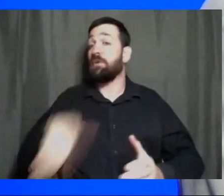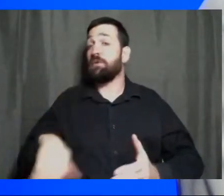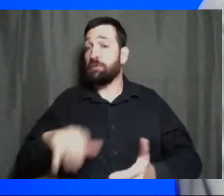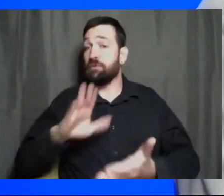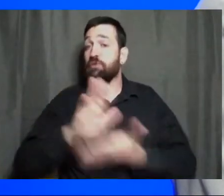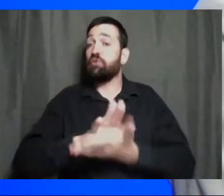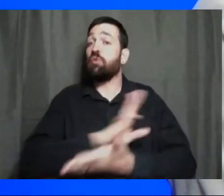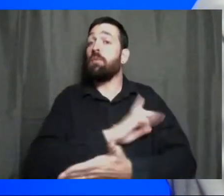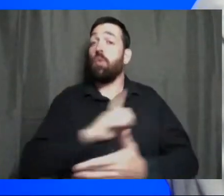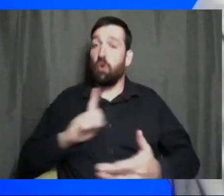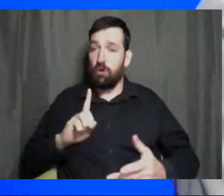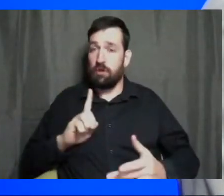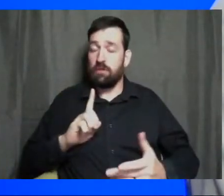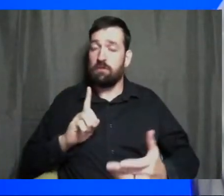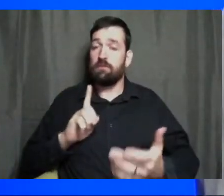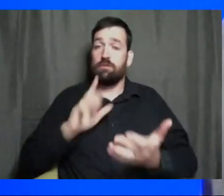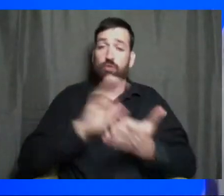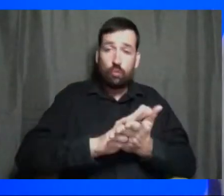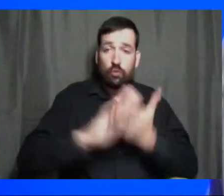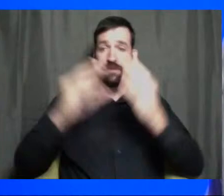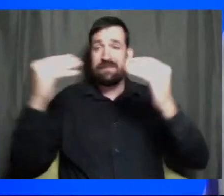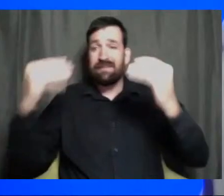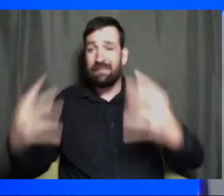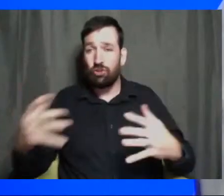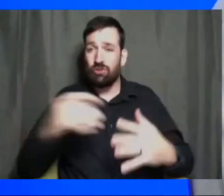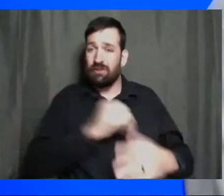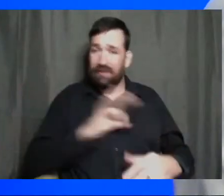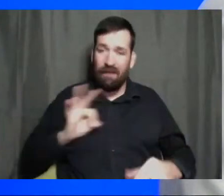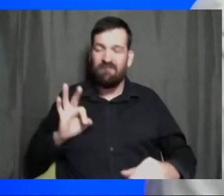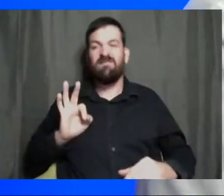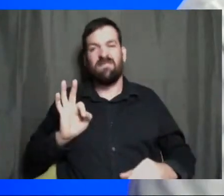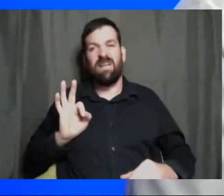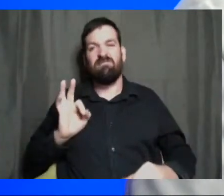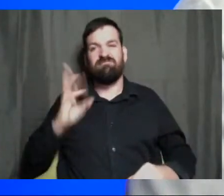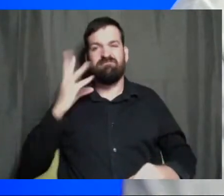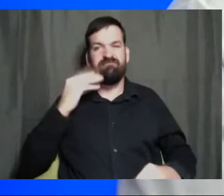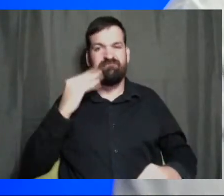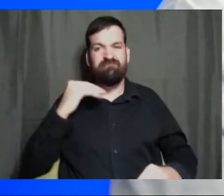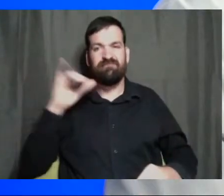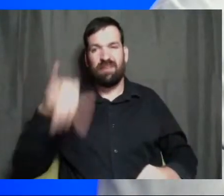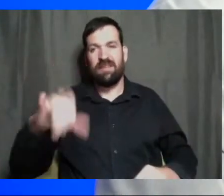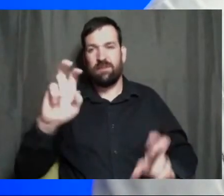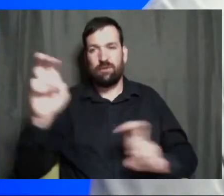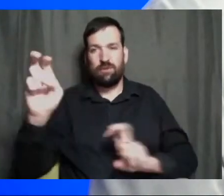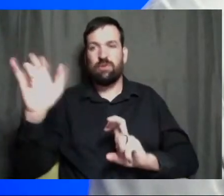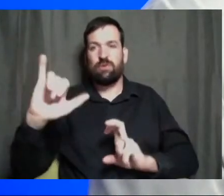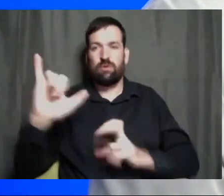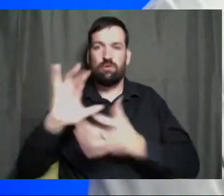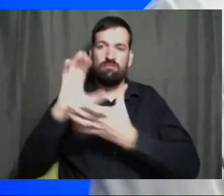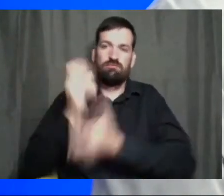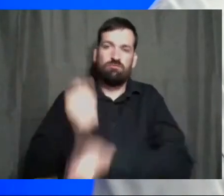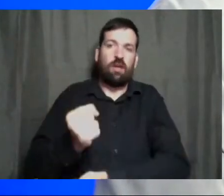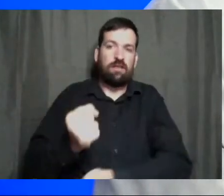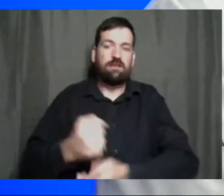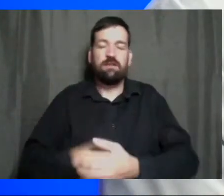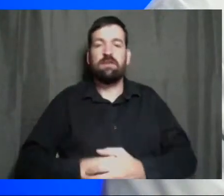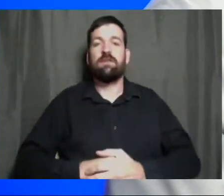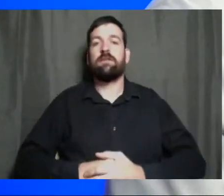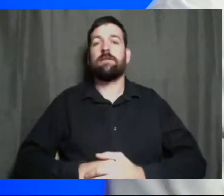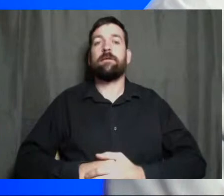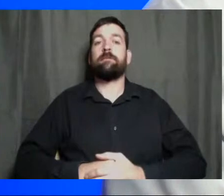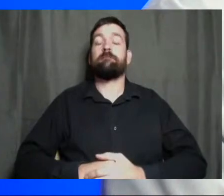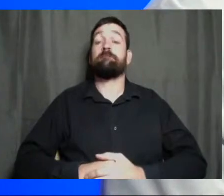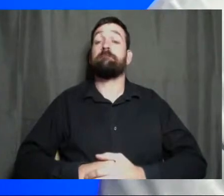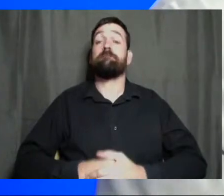and schools and teachers and staff deal with the trust issues. There's a huge number of people out there